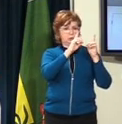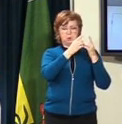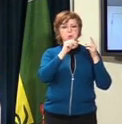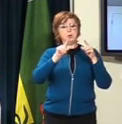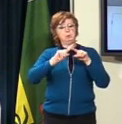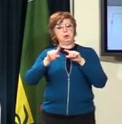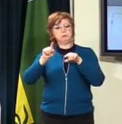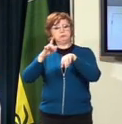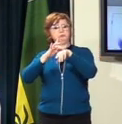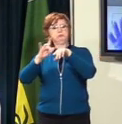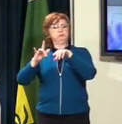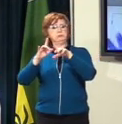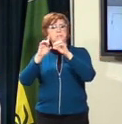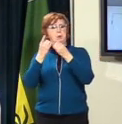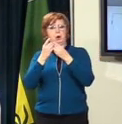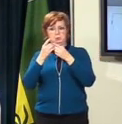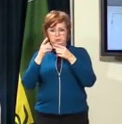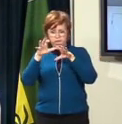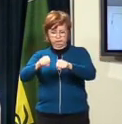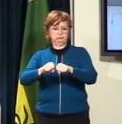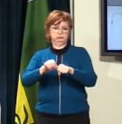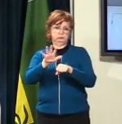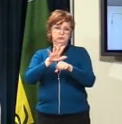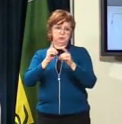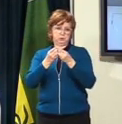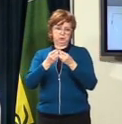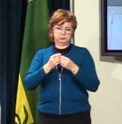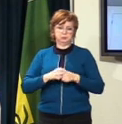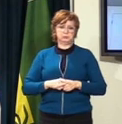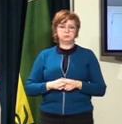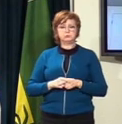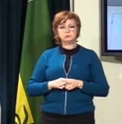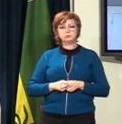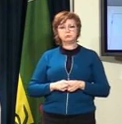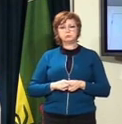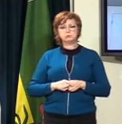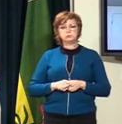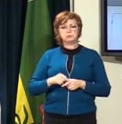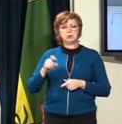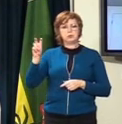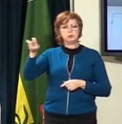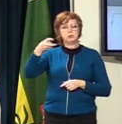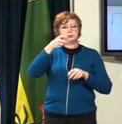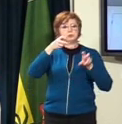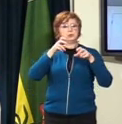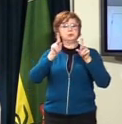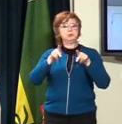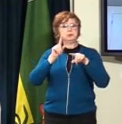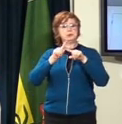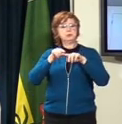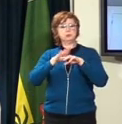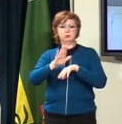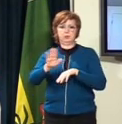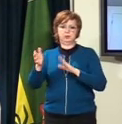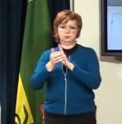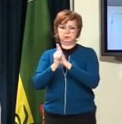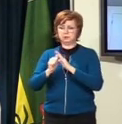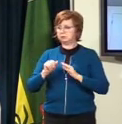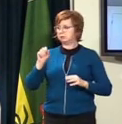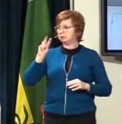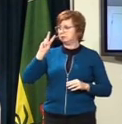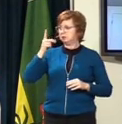set and what training they have to where we can best employ them as part of the response. Is there a